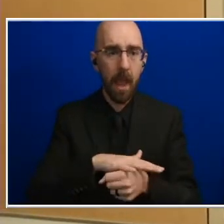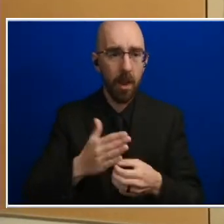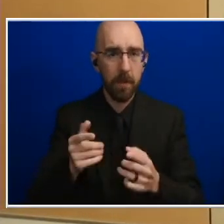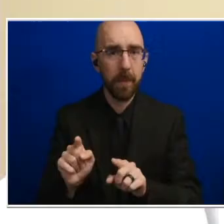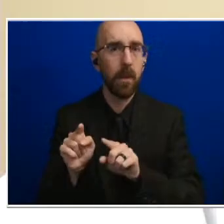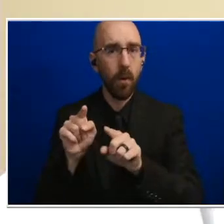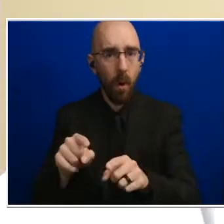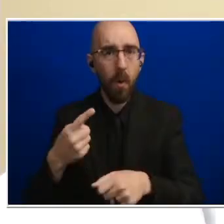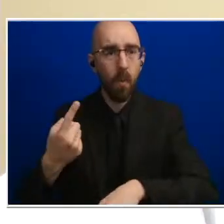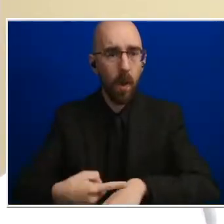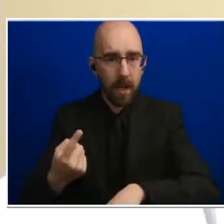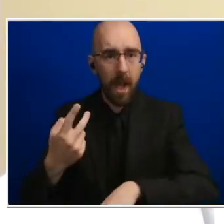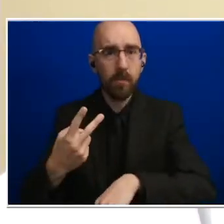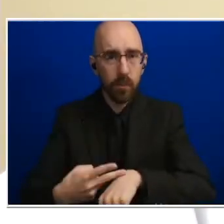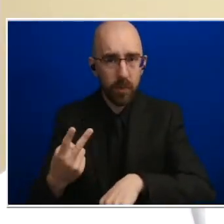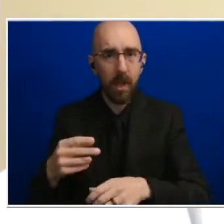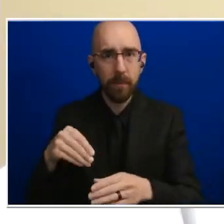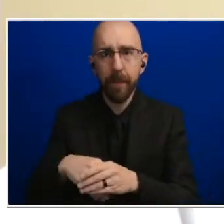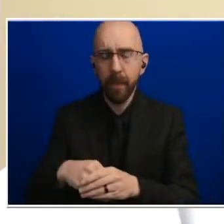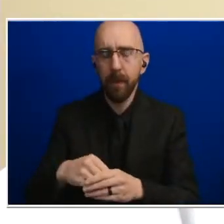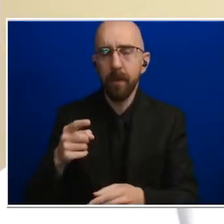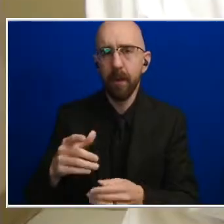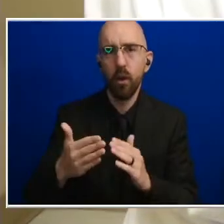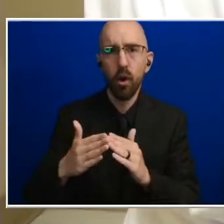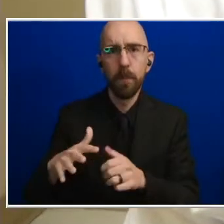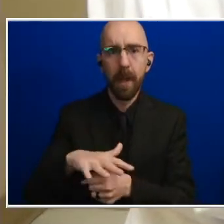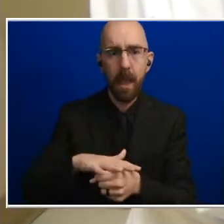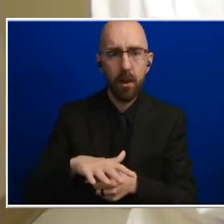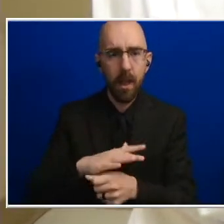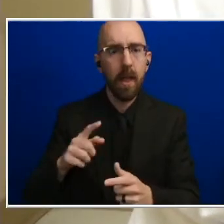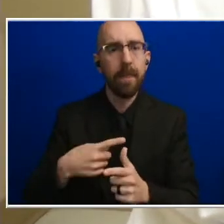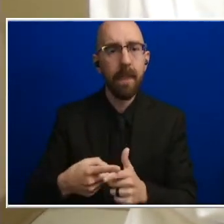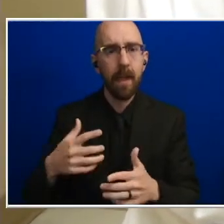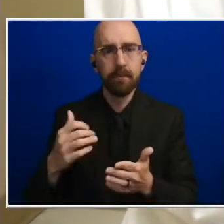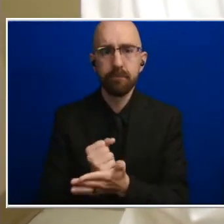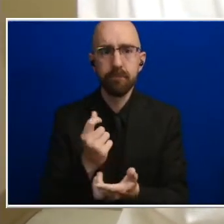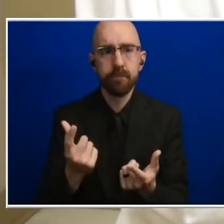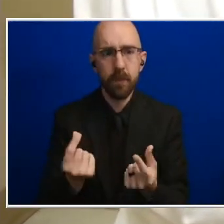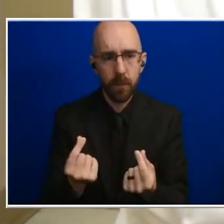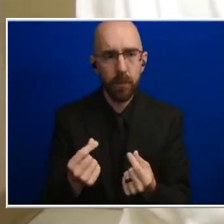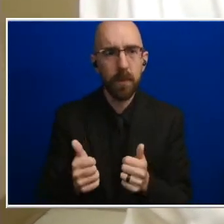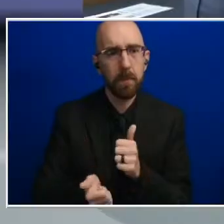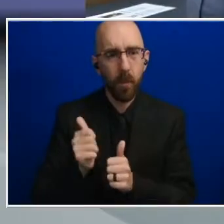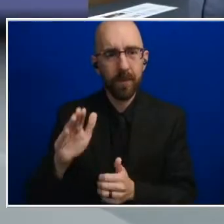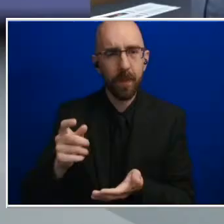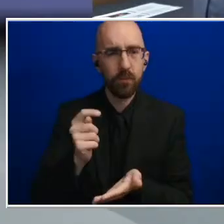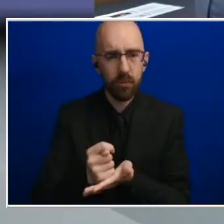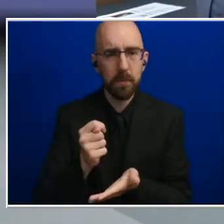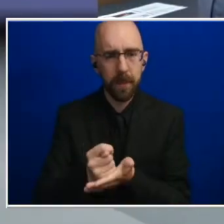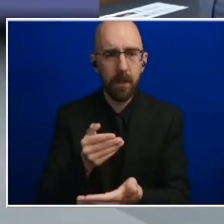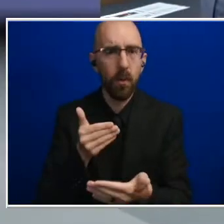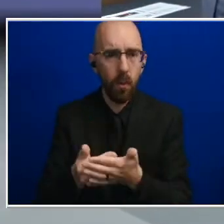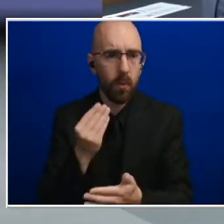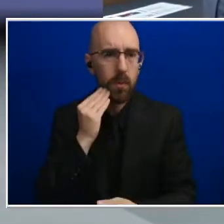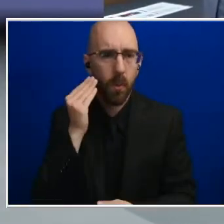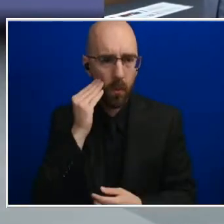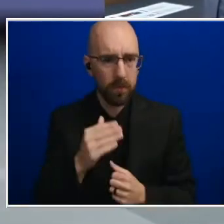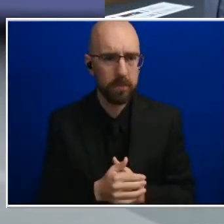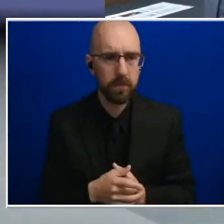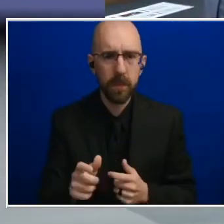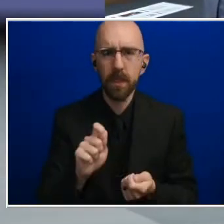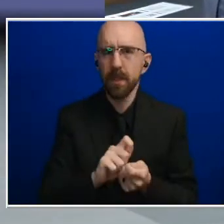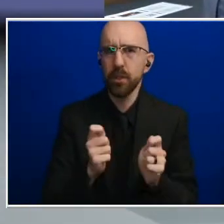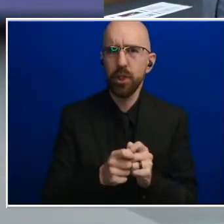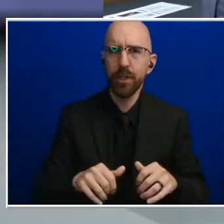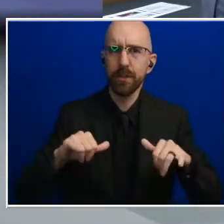2 times in the urban area, and then they get to do the majority of their treatment close to home. Changing the status quo is